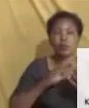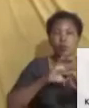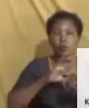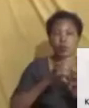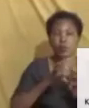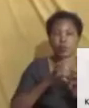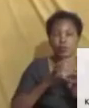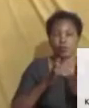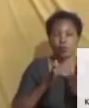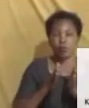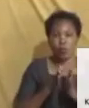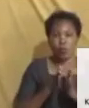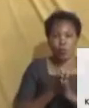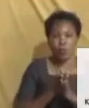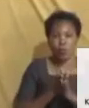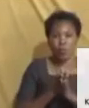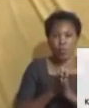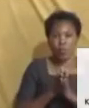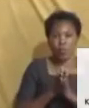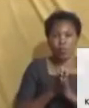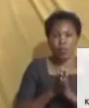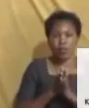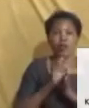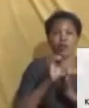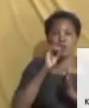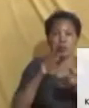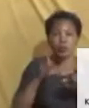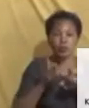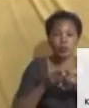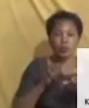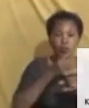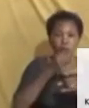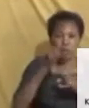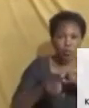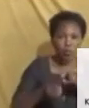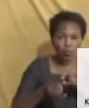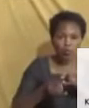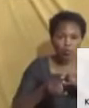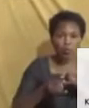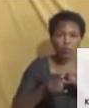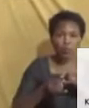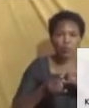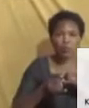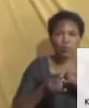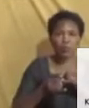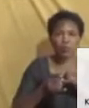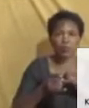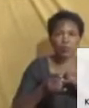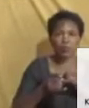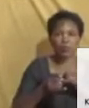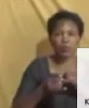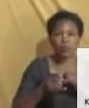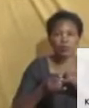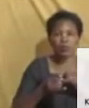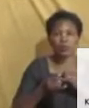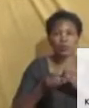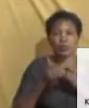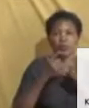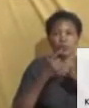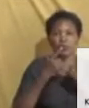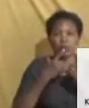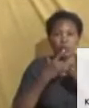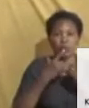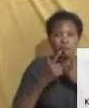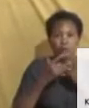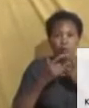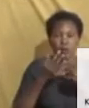with a satire and to conclude by underscoring the enormity of the Lord